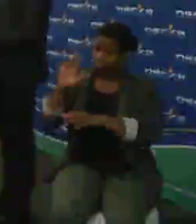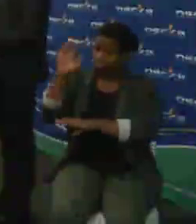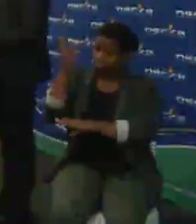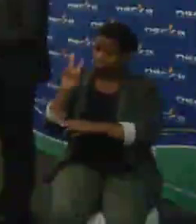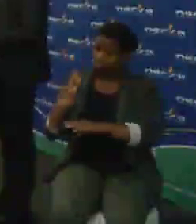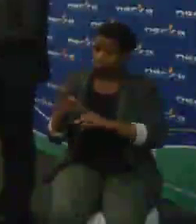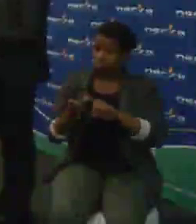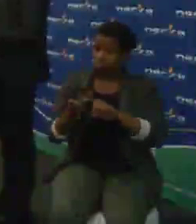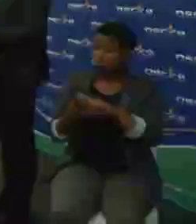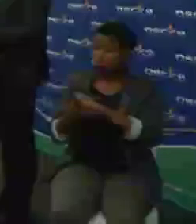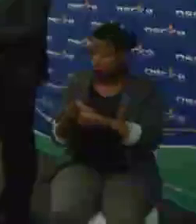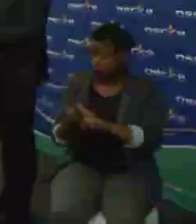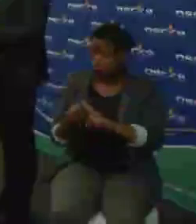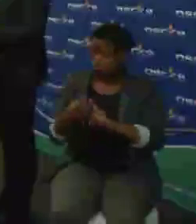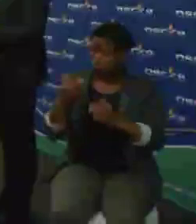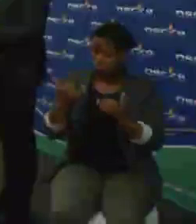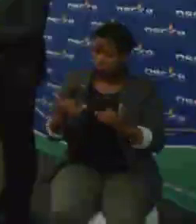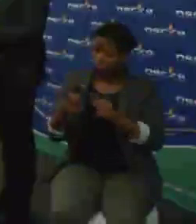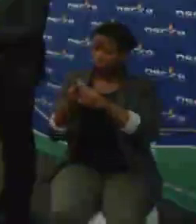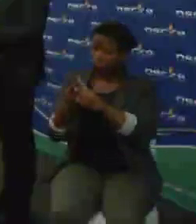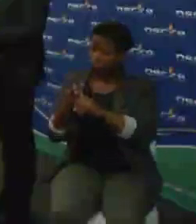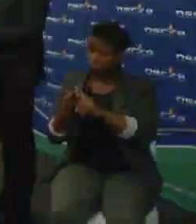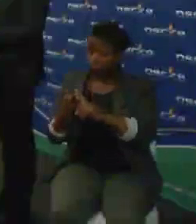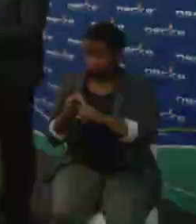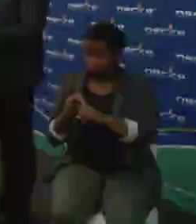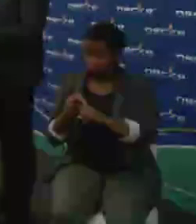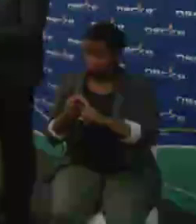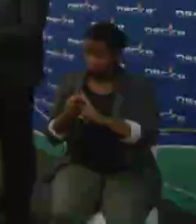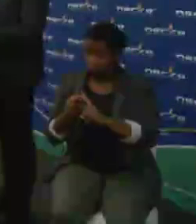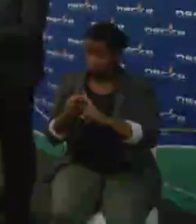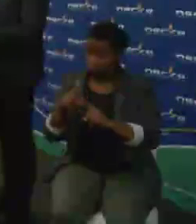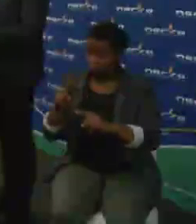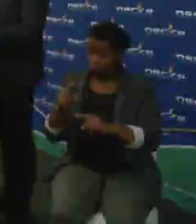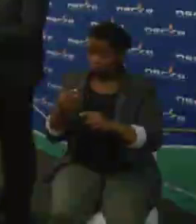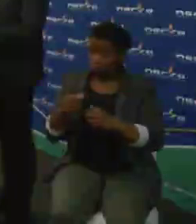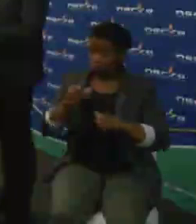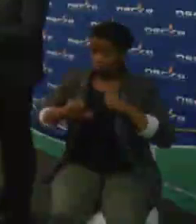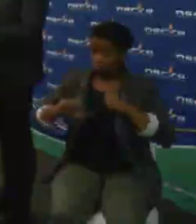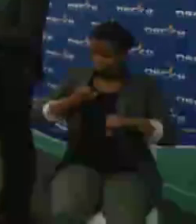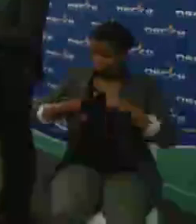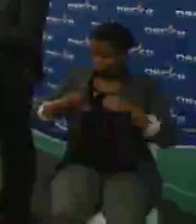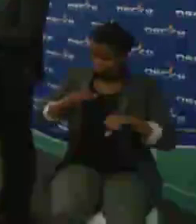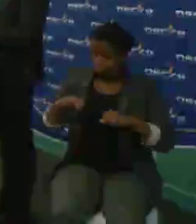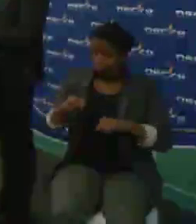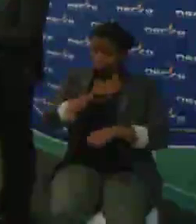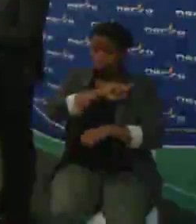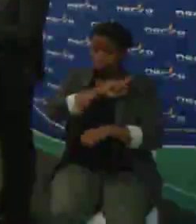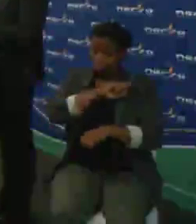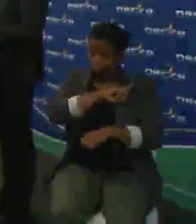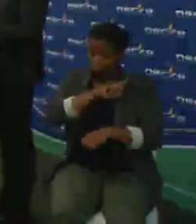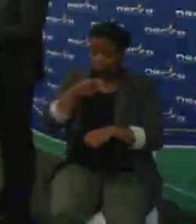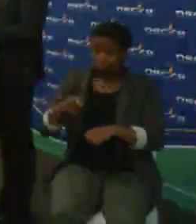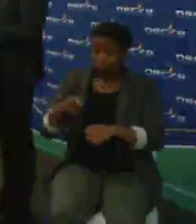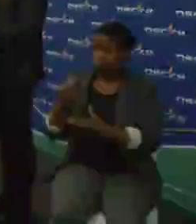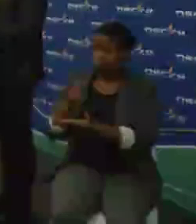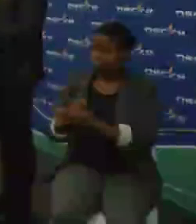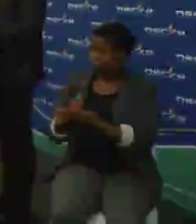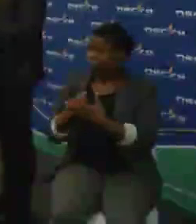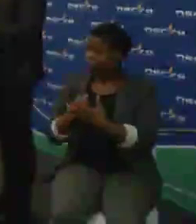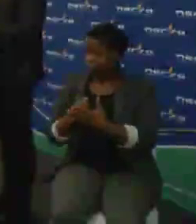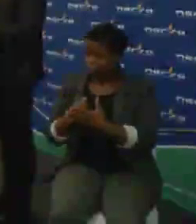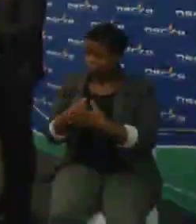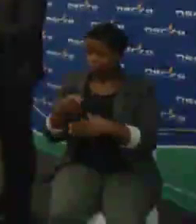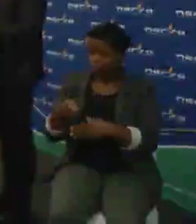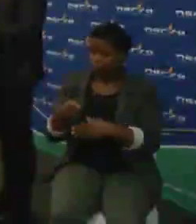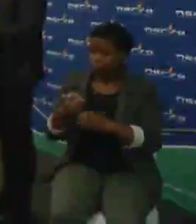two-part submission to the board today. In the first instance, I intend to illustrate why the situation is fundamentally unsustainable.